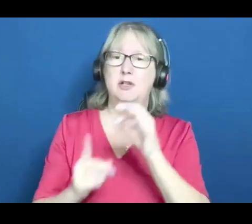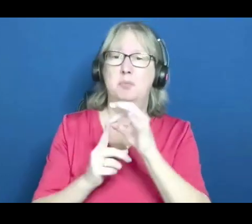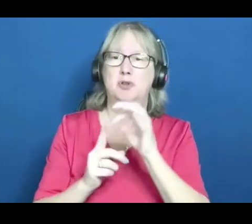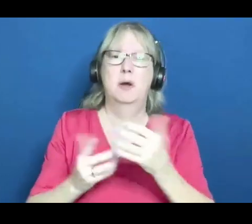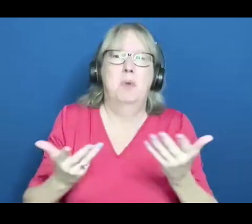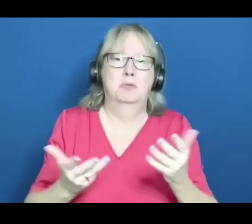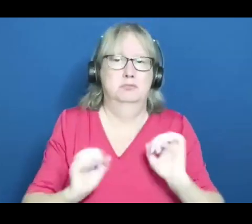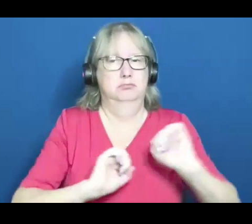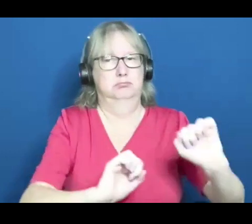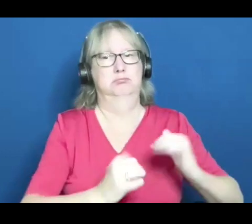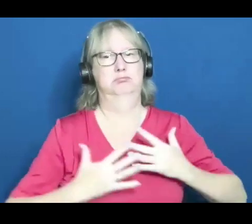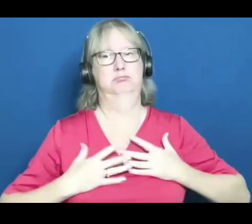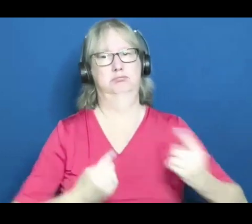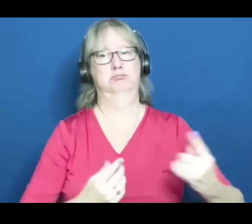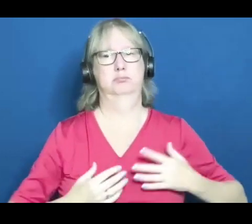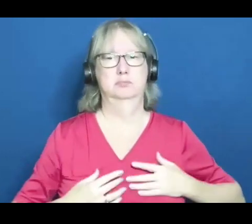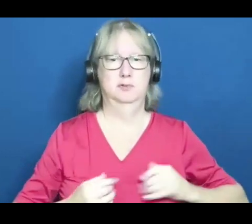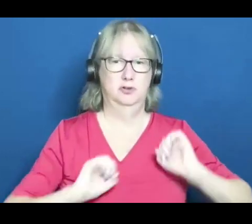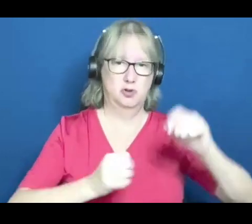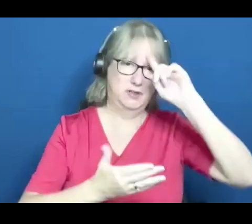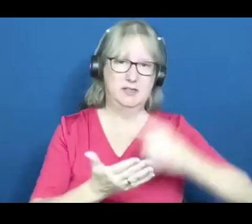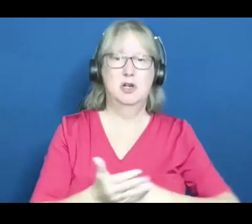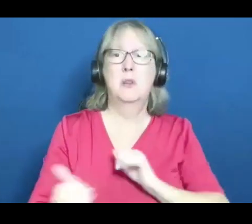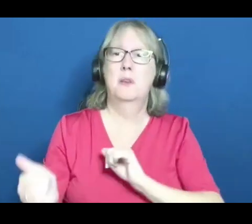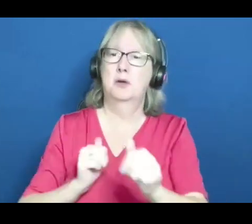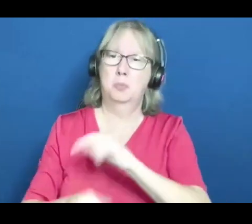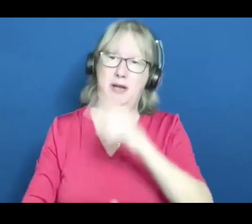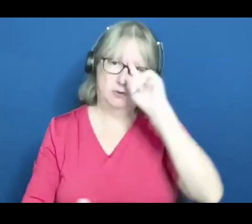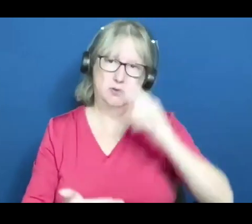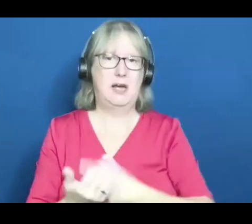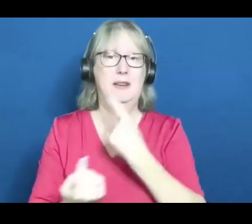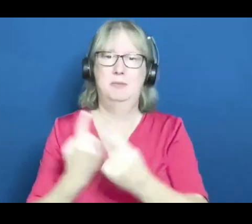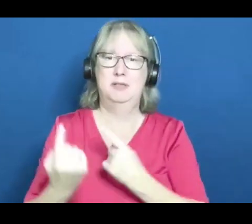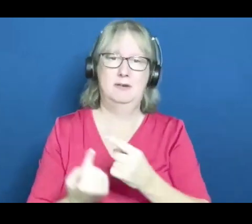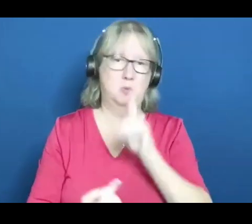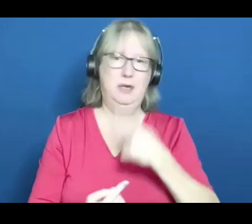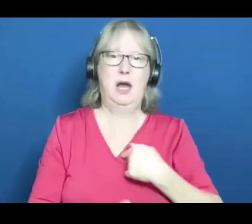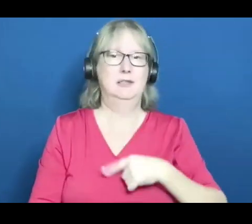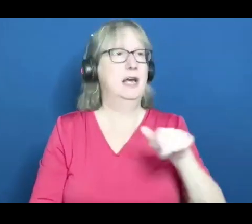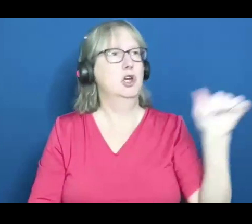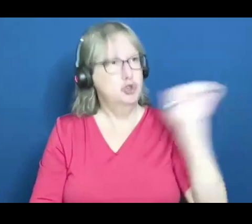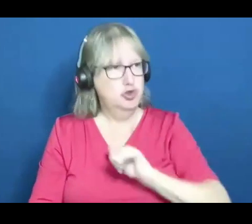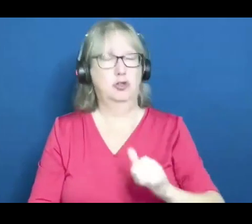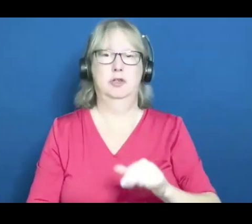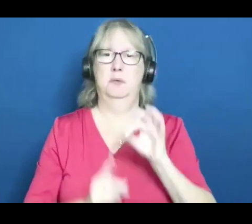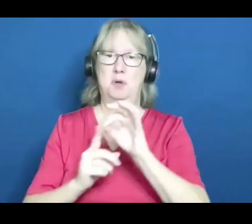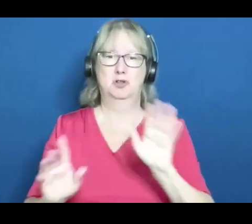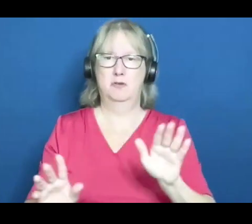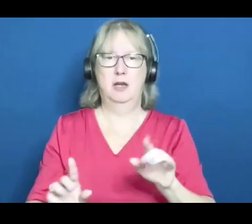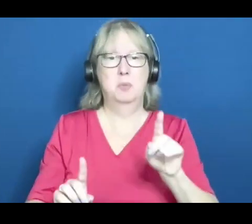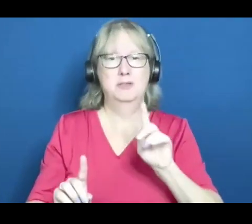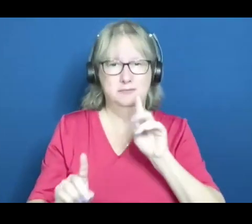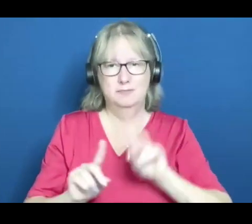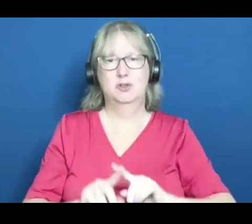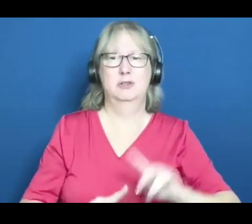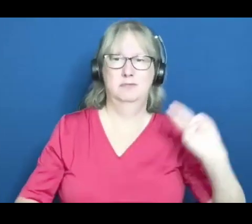obviously that's something that an organisation would need to make a decision on. But that's potentially a different way of looking at it